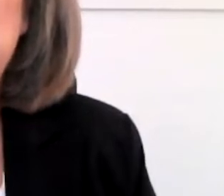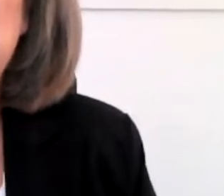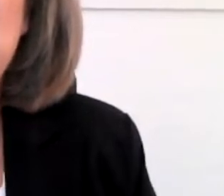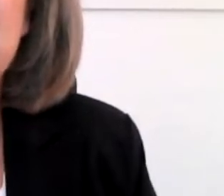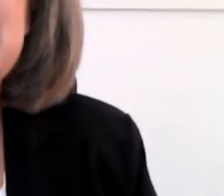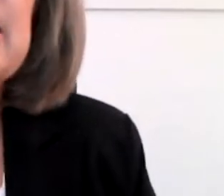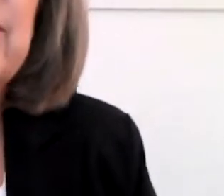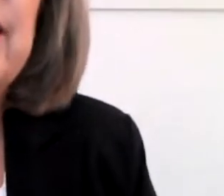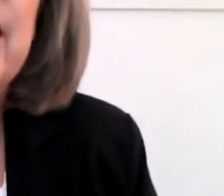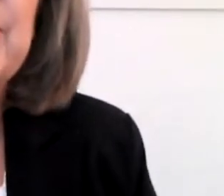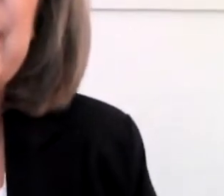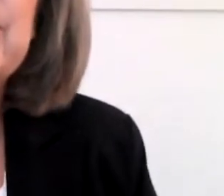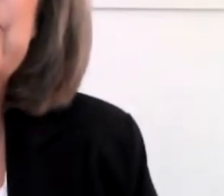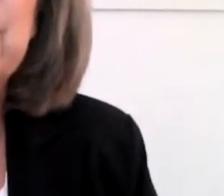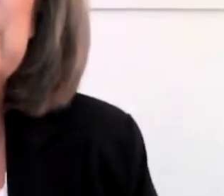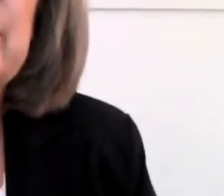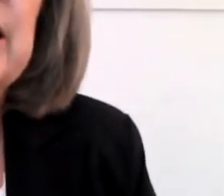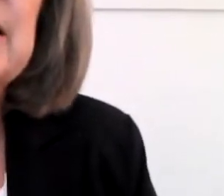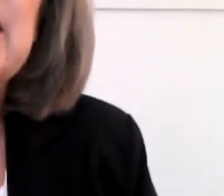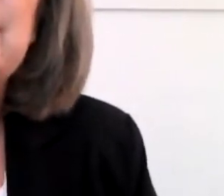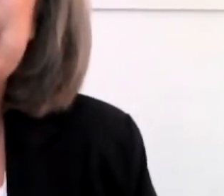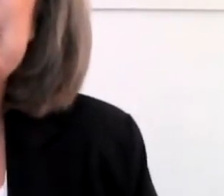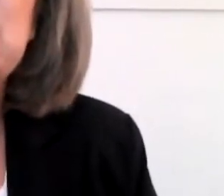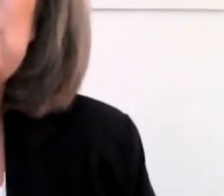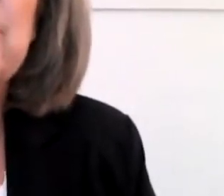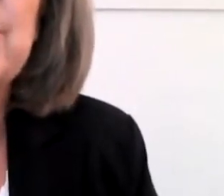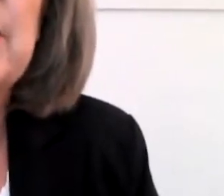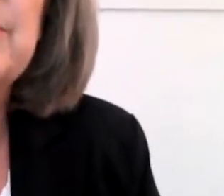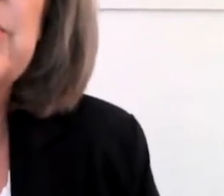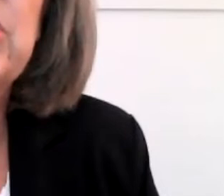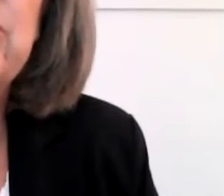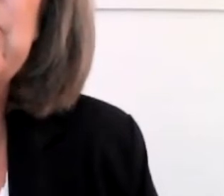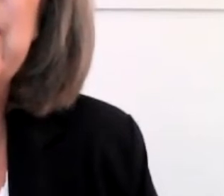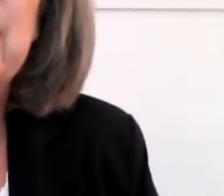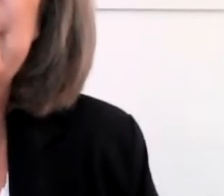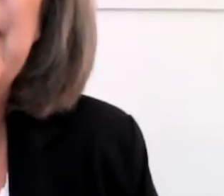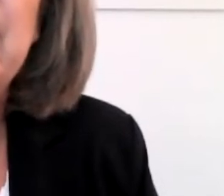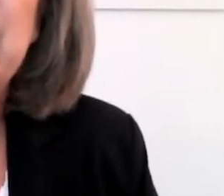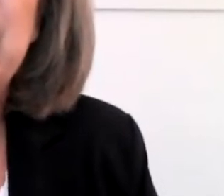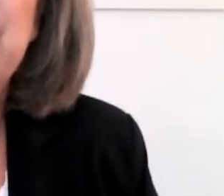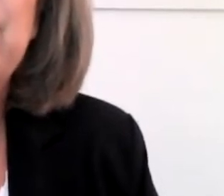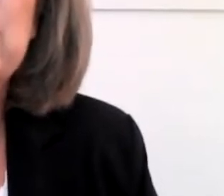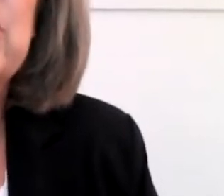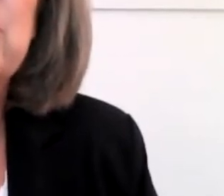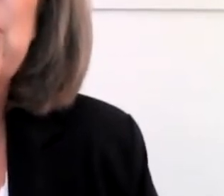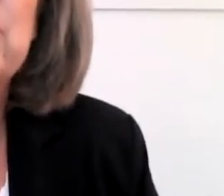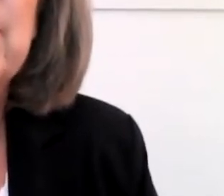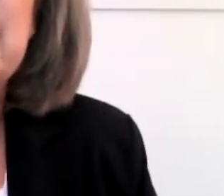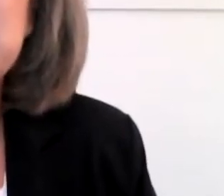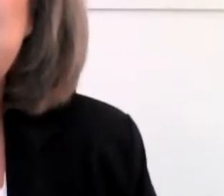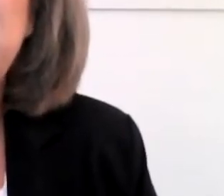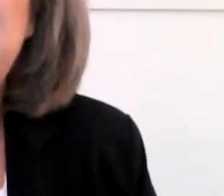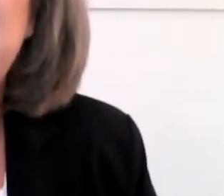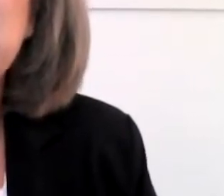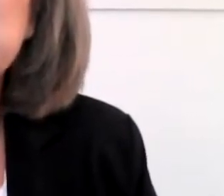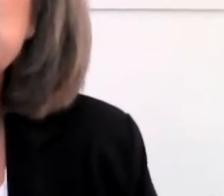are contacted when there are protection orders in place because schools are responsible to enforce those orders when kids